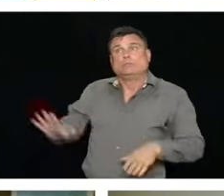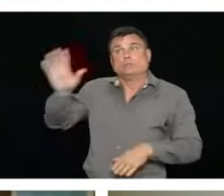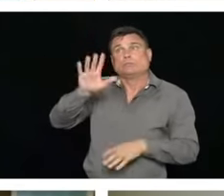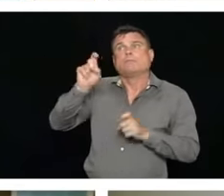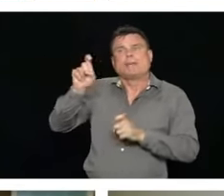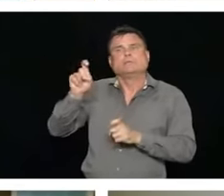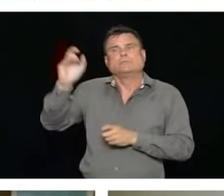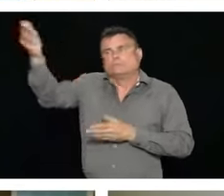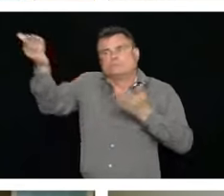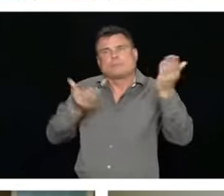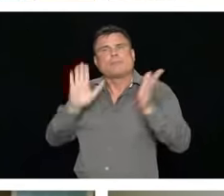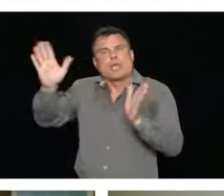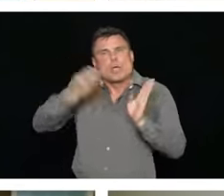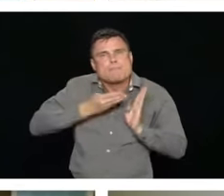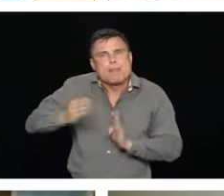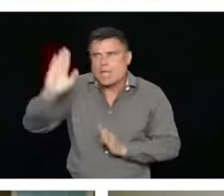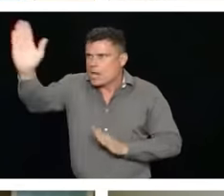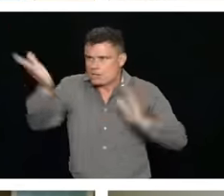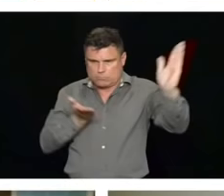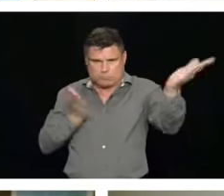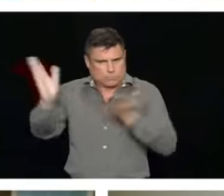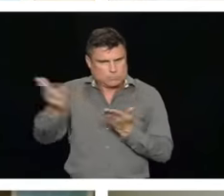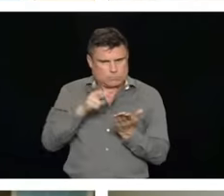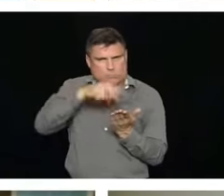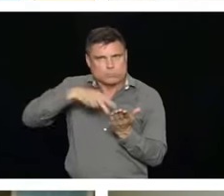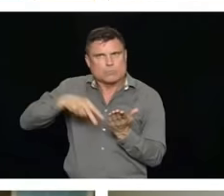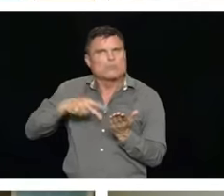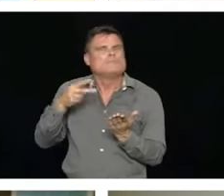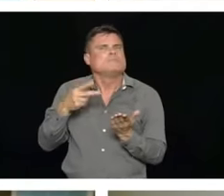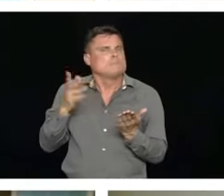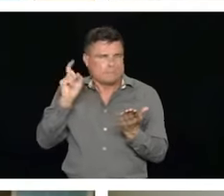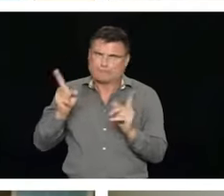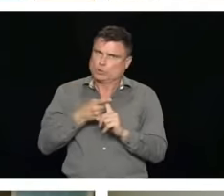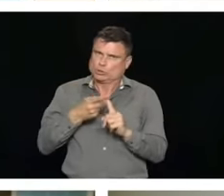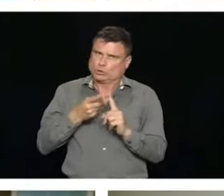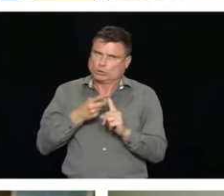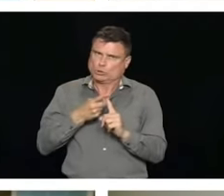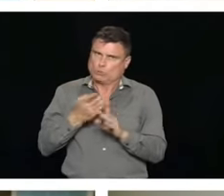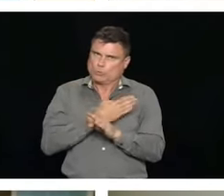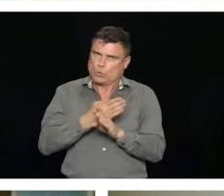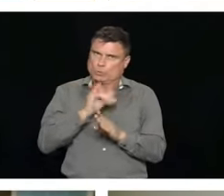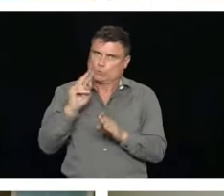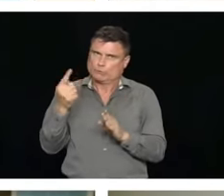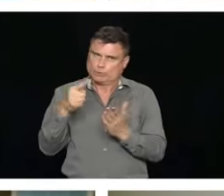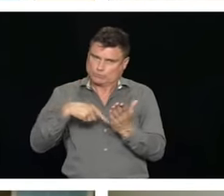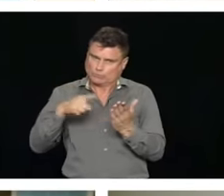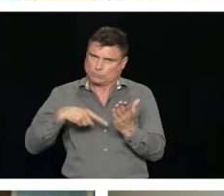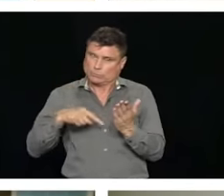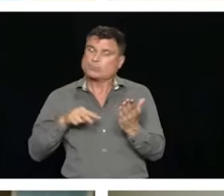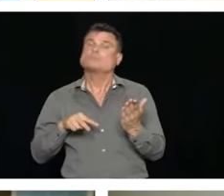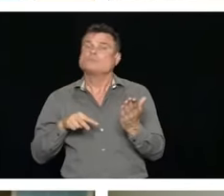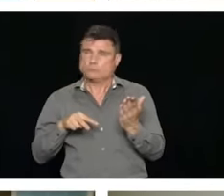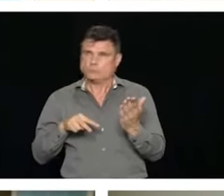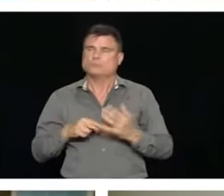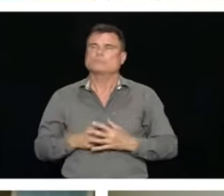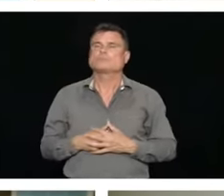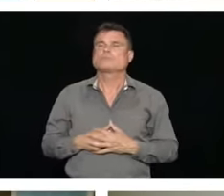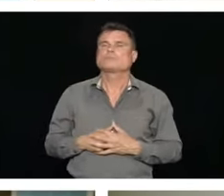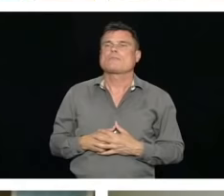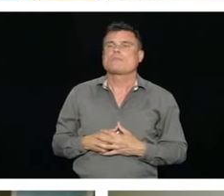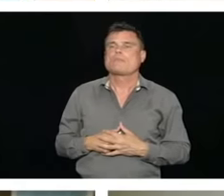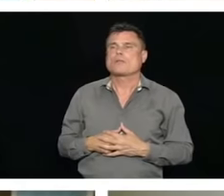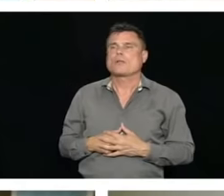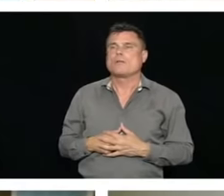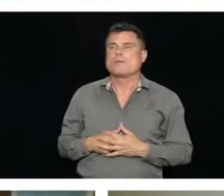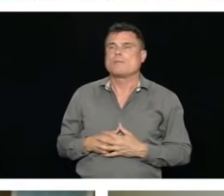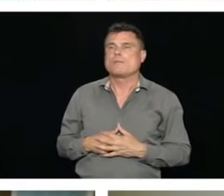not, continue to be supported. Yeah, thank you, Minister Fleming. And I'll go over to Trustee Higginson. Thanks,